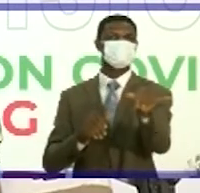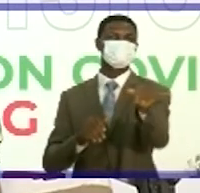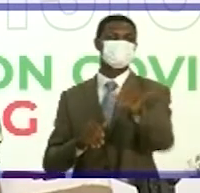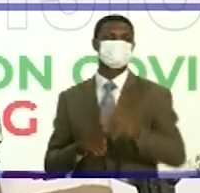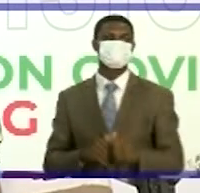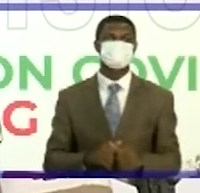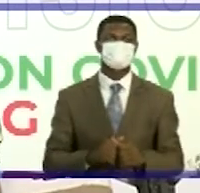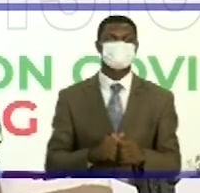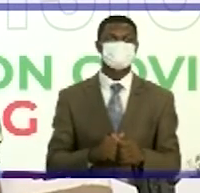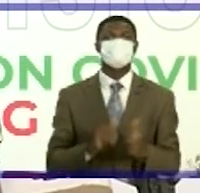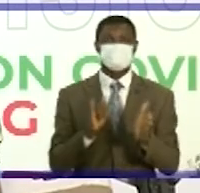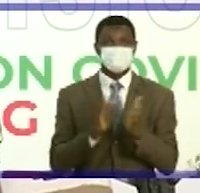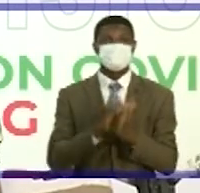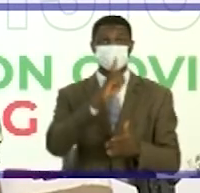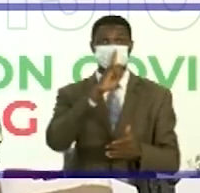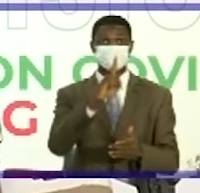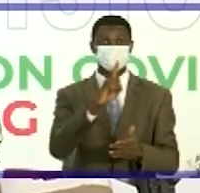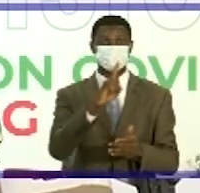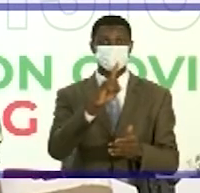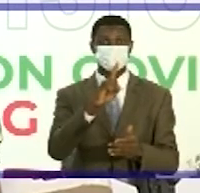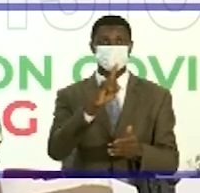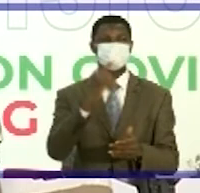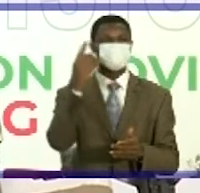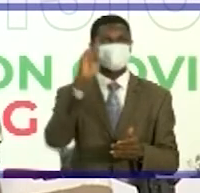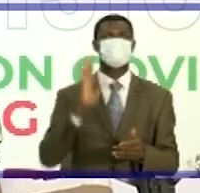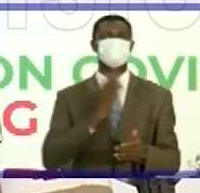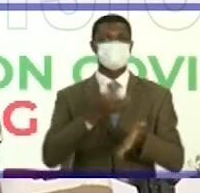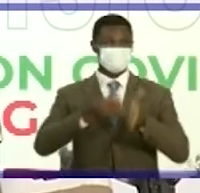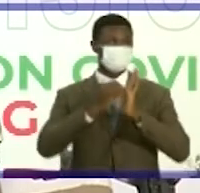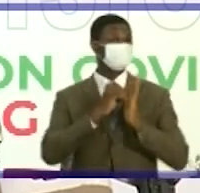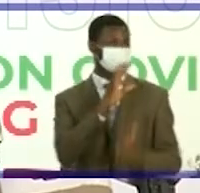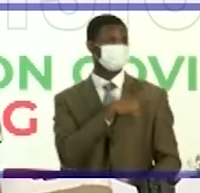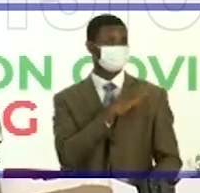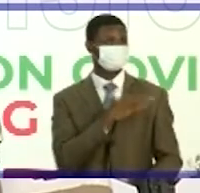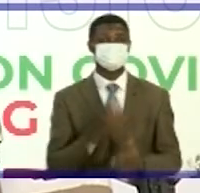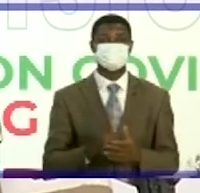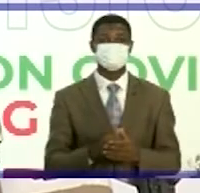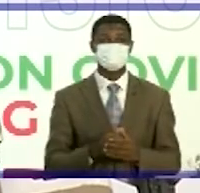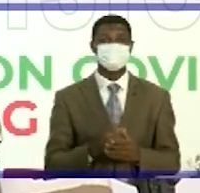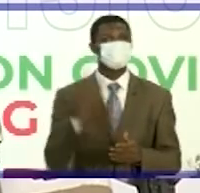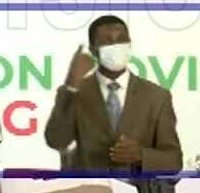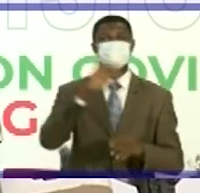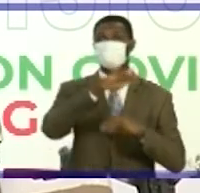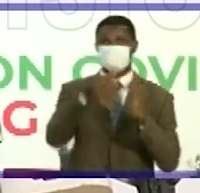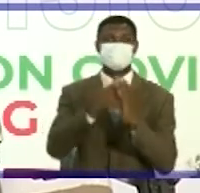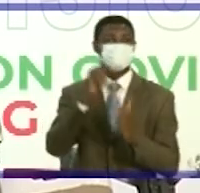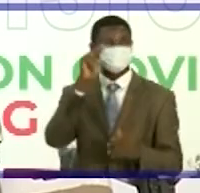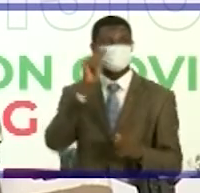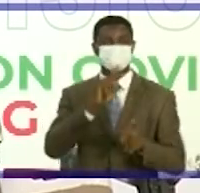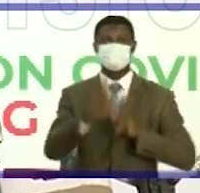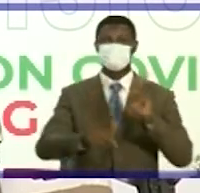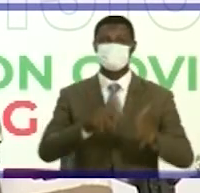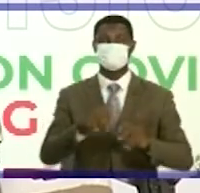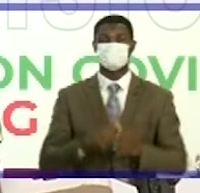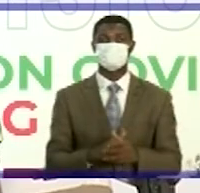And this is in the interest of the nation and its citizens. We in civil